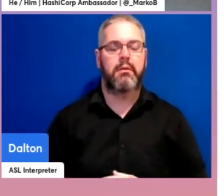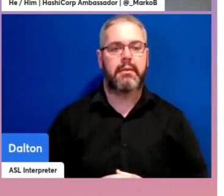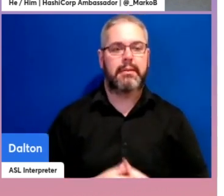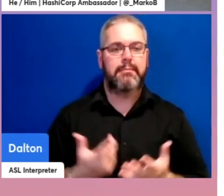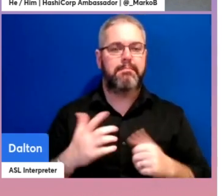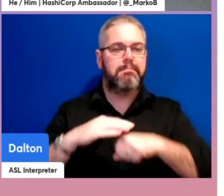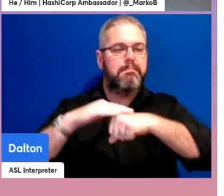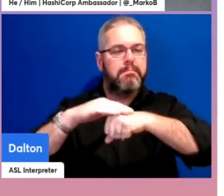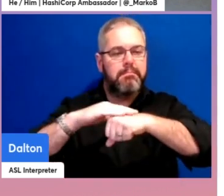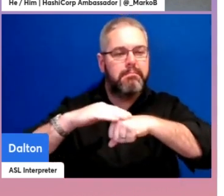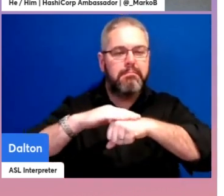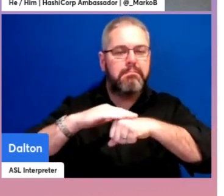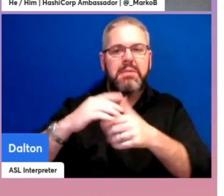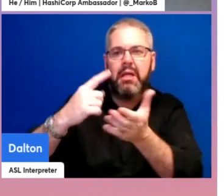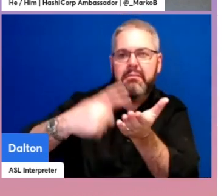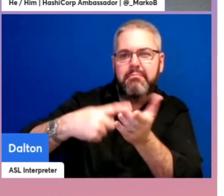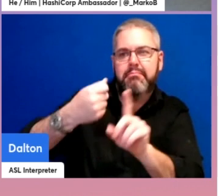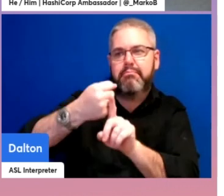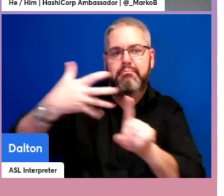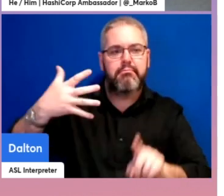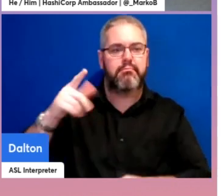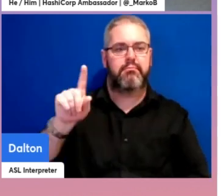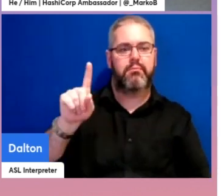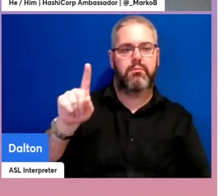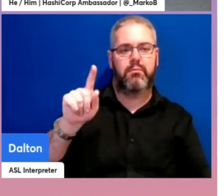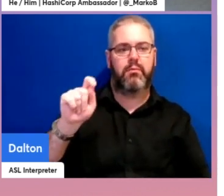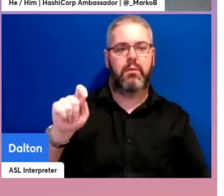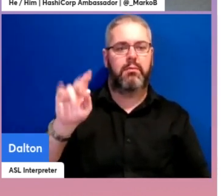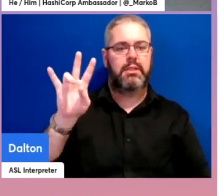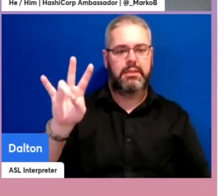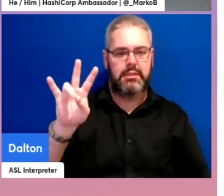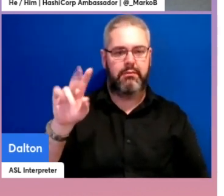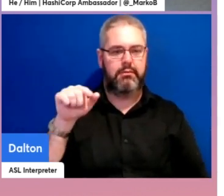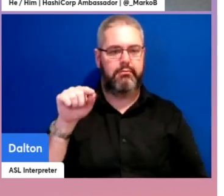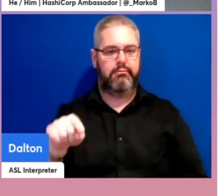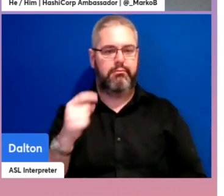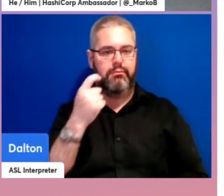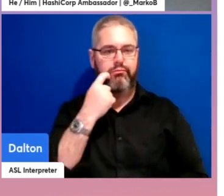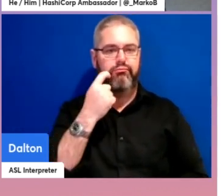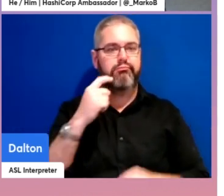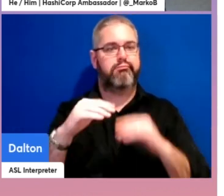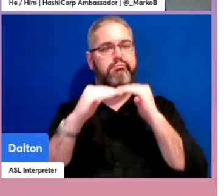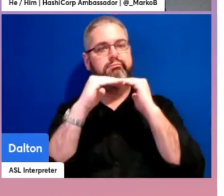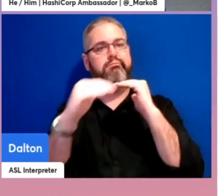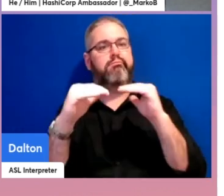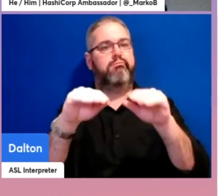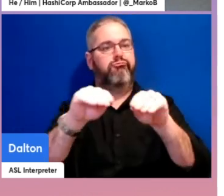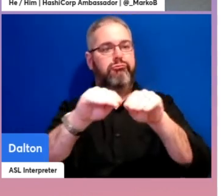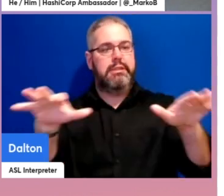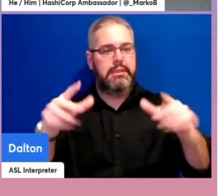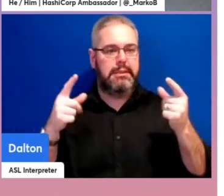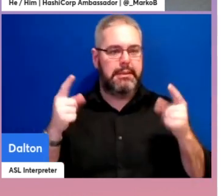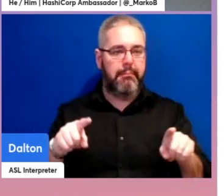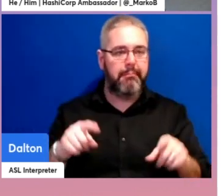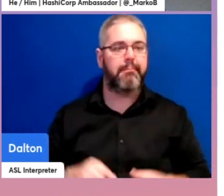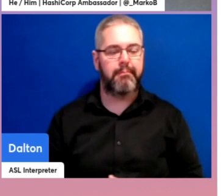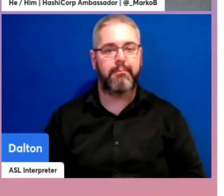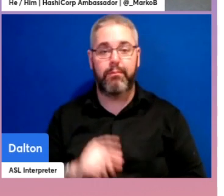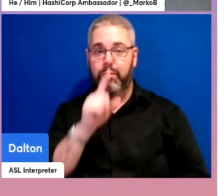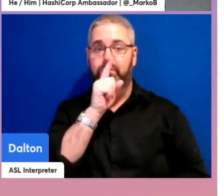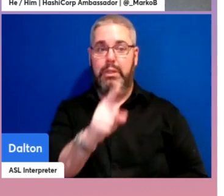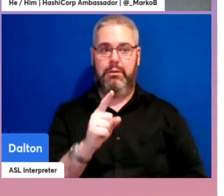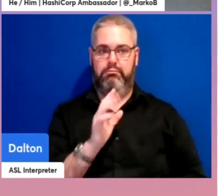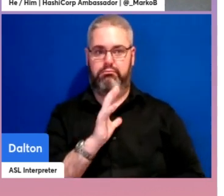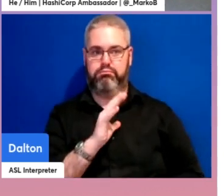release 1.7, which is the latest stable release. That actually introduced a lot of really cool